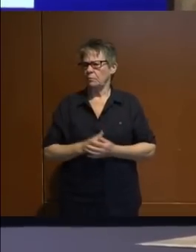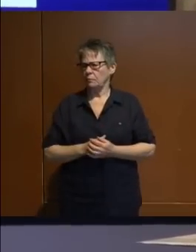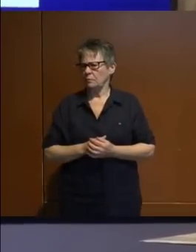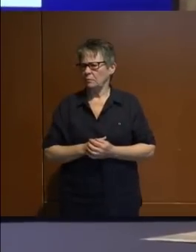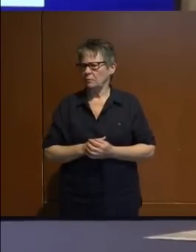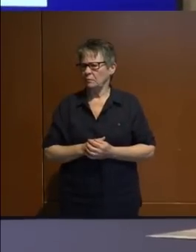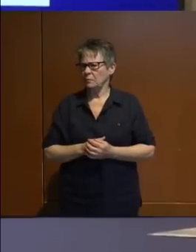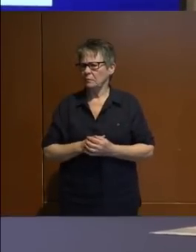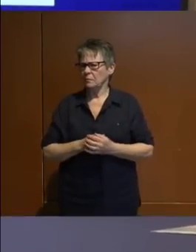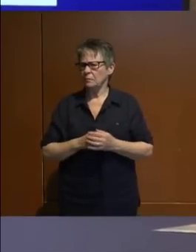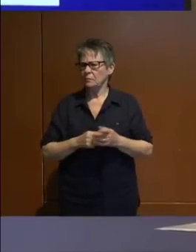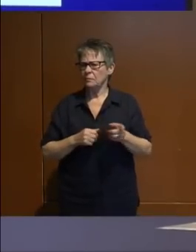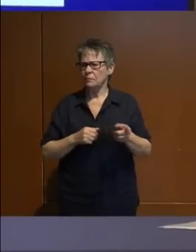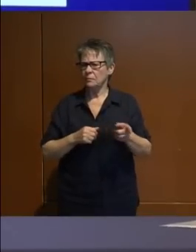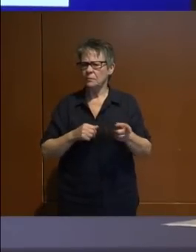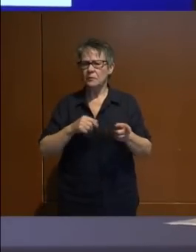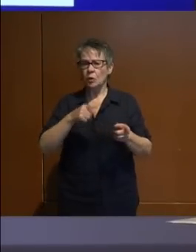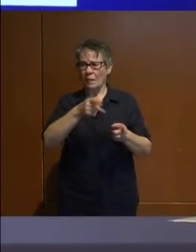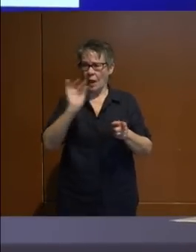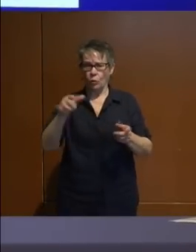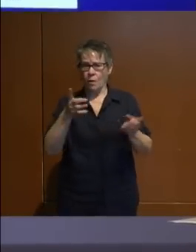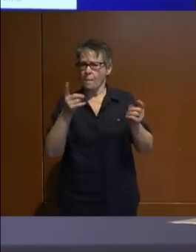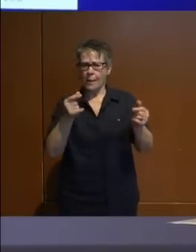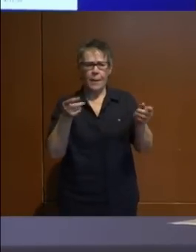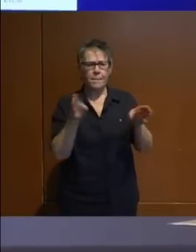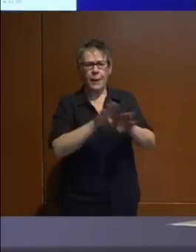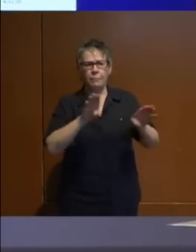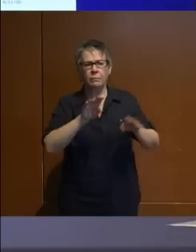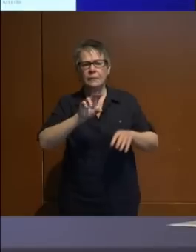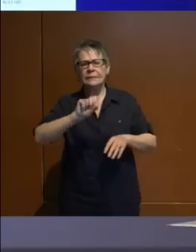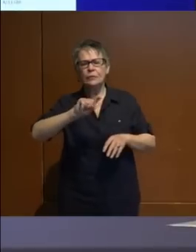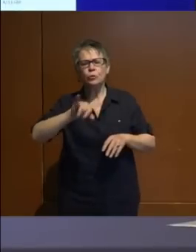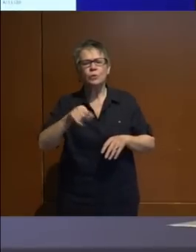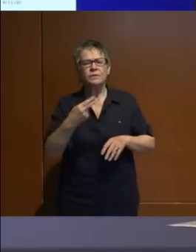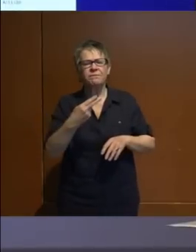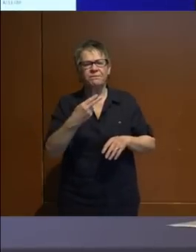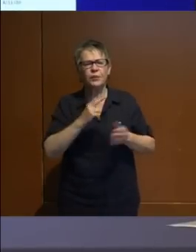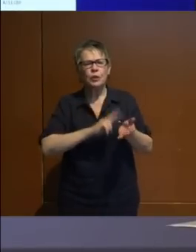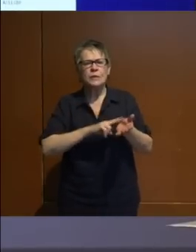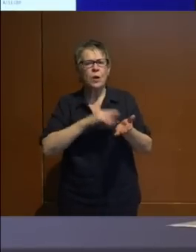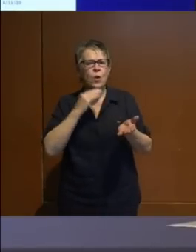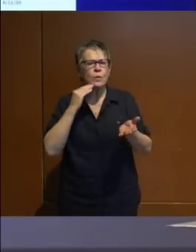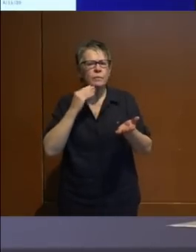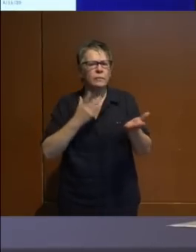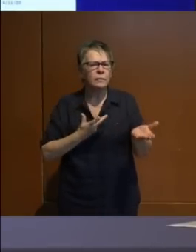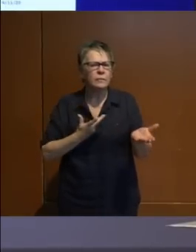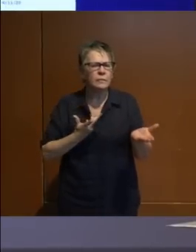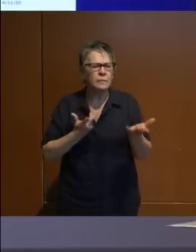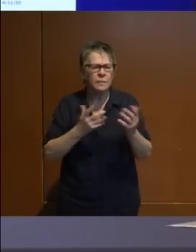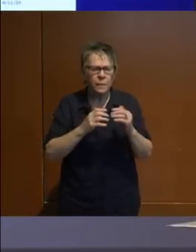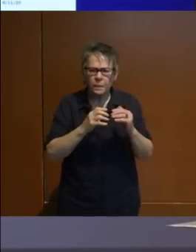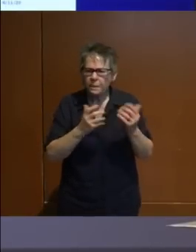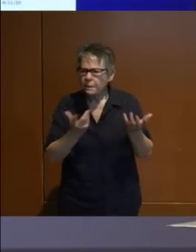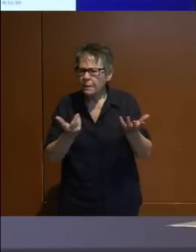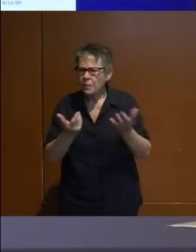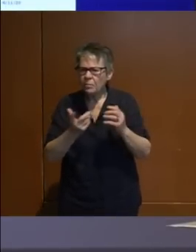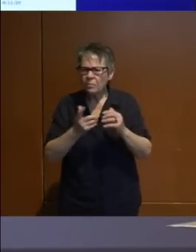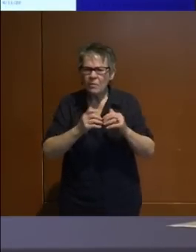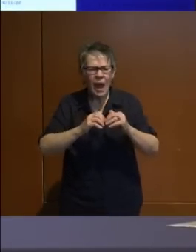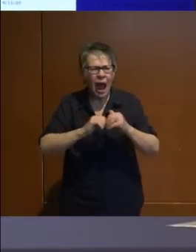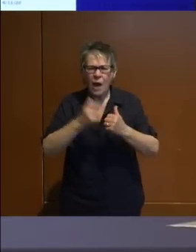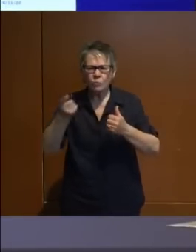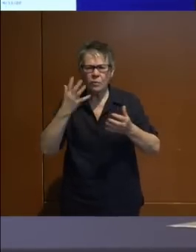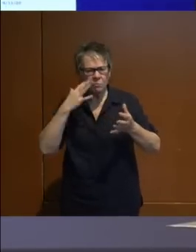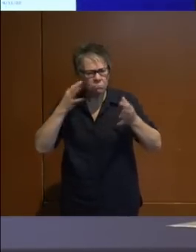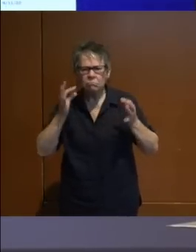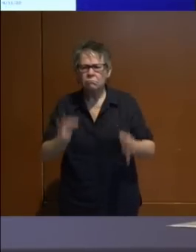Joe's. Can you talk a little bit about the decision-making involved in, for example, Family of Caring in Montclair or